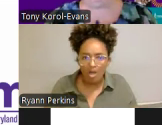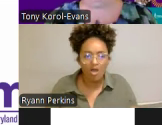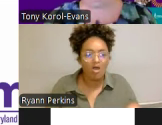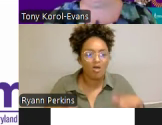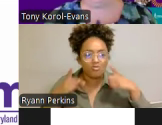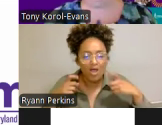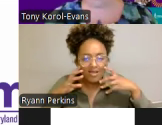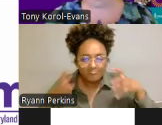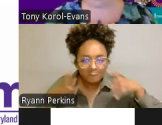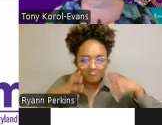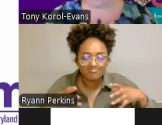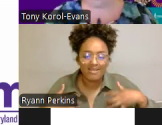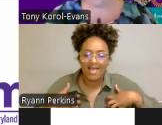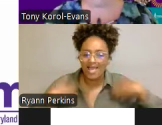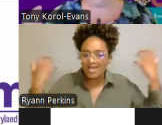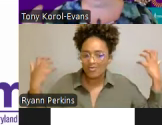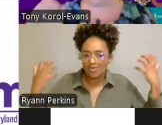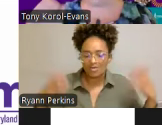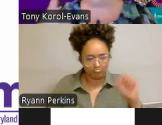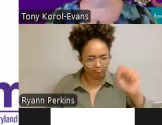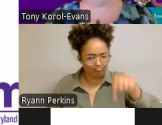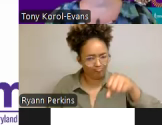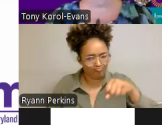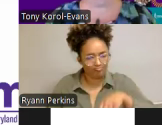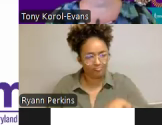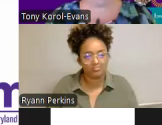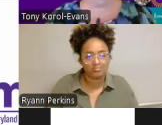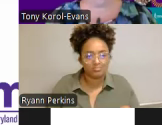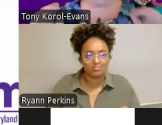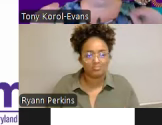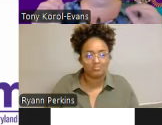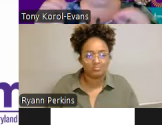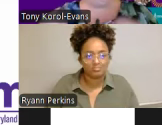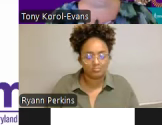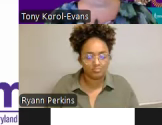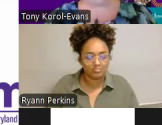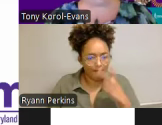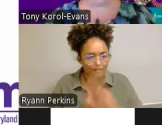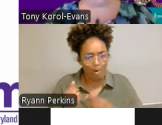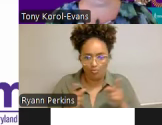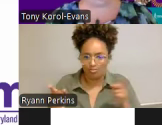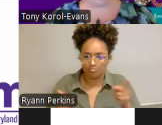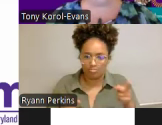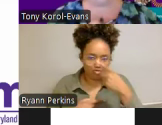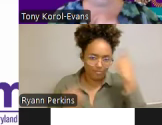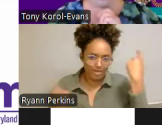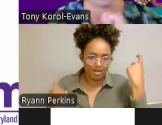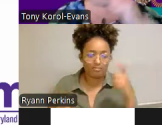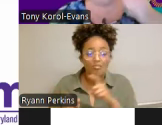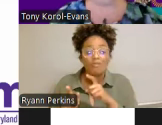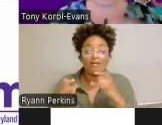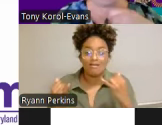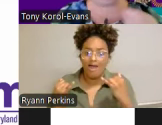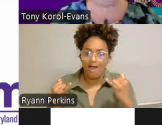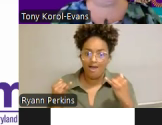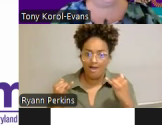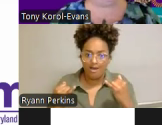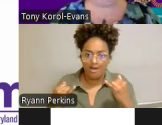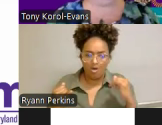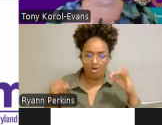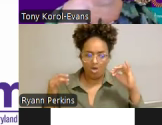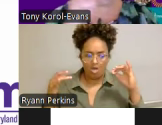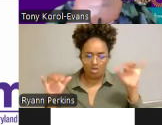traumatic, right? What are the differences? What are some differences, do you think, between somebody who has experienced a